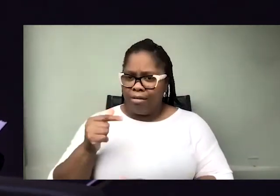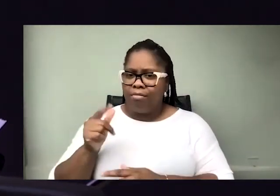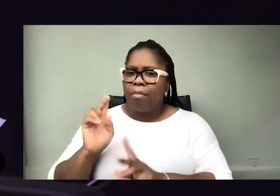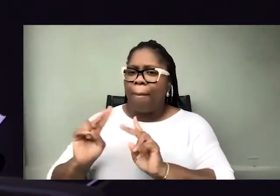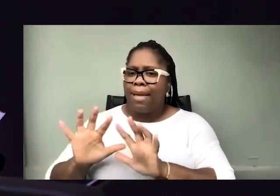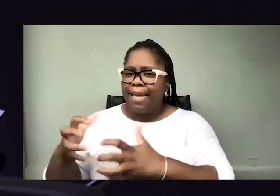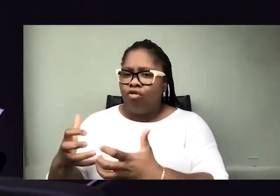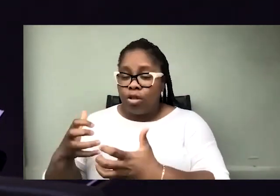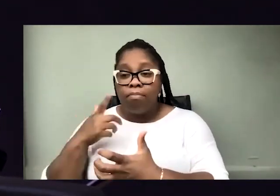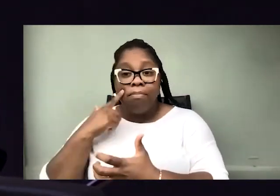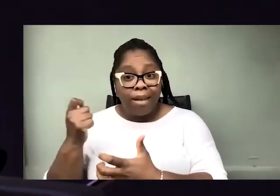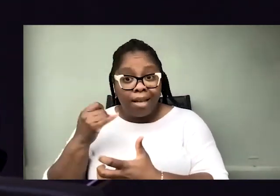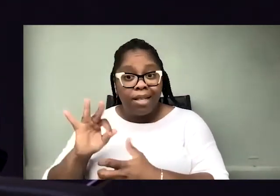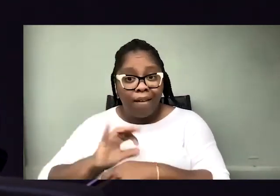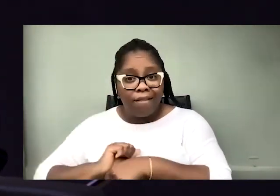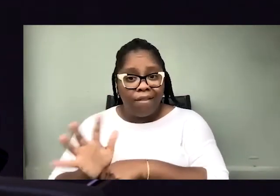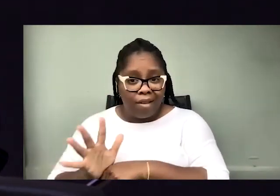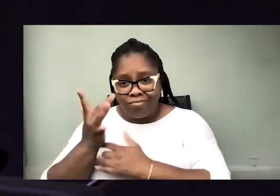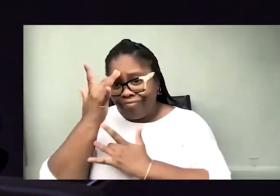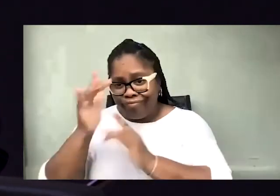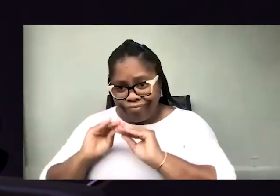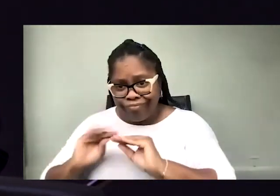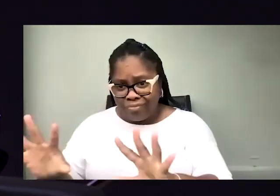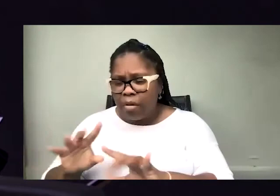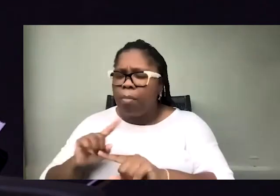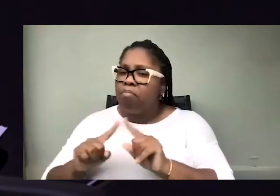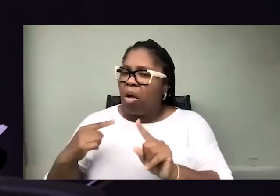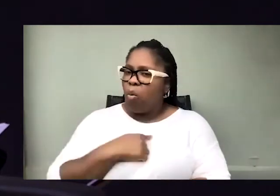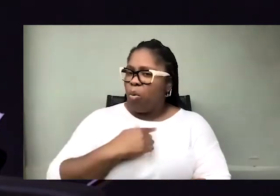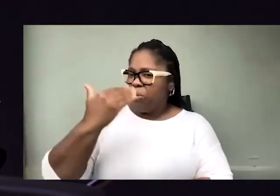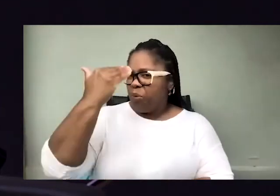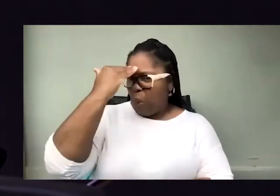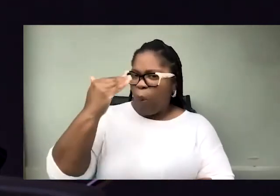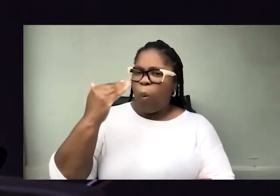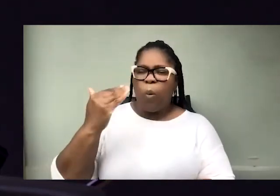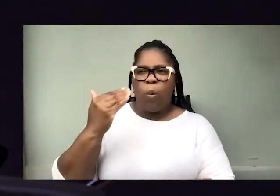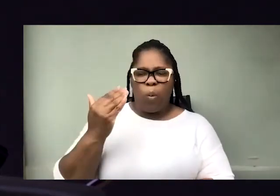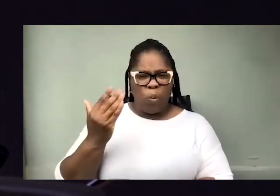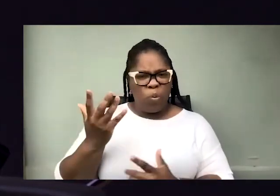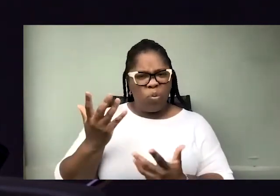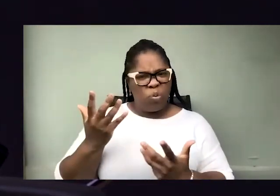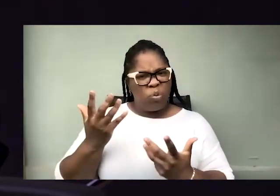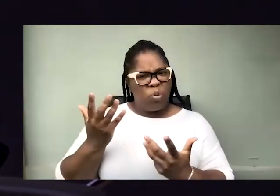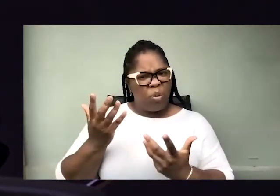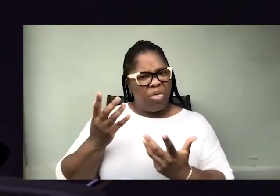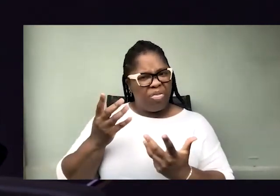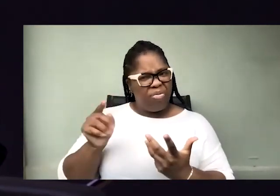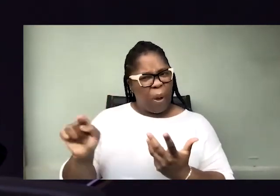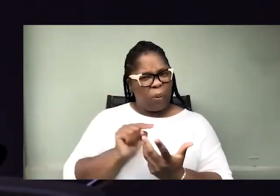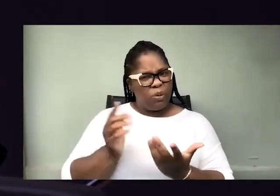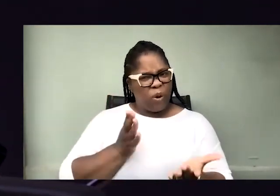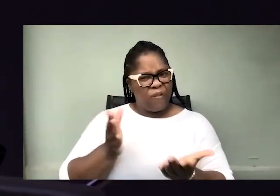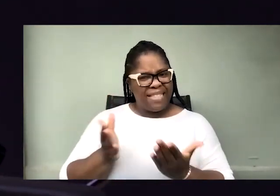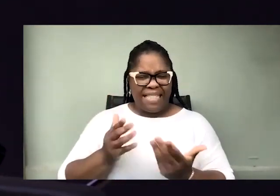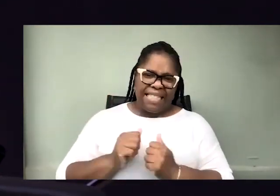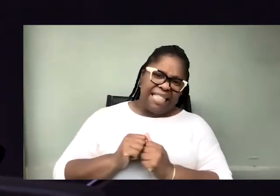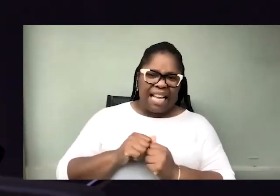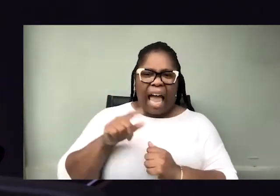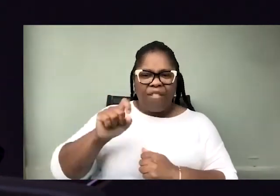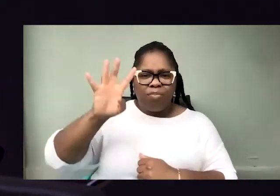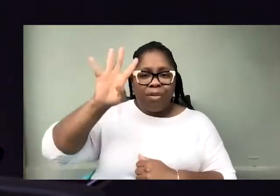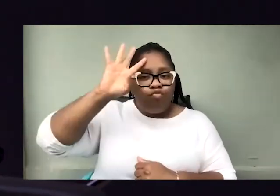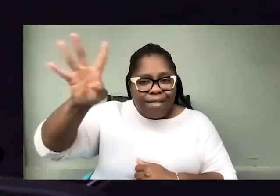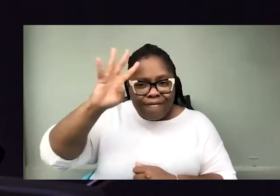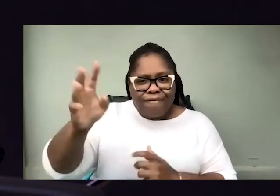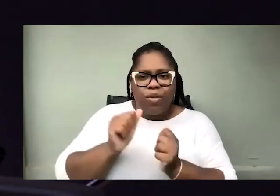of the pandemic, but we know that those services, we had to be very creative with how we were implementing them.